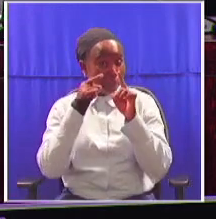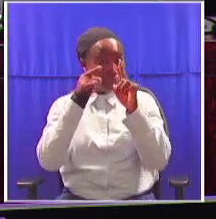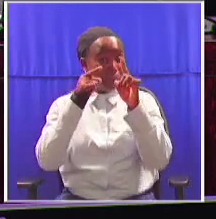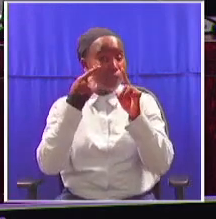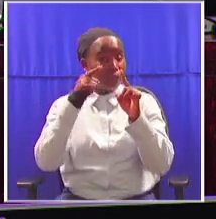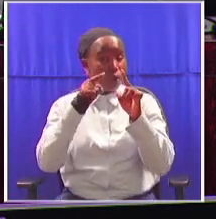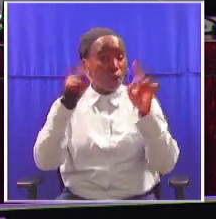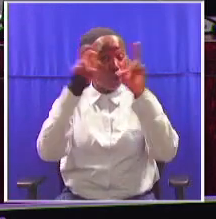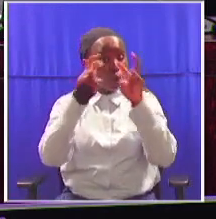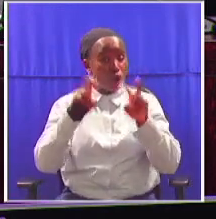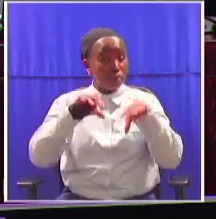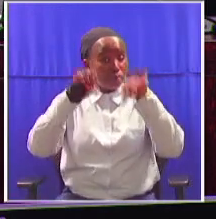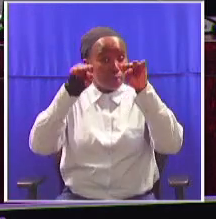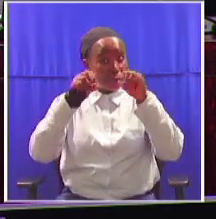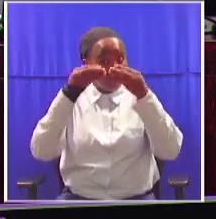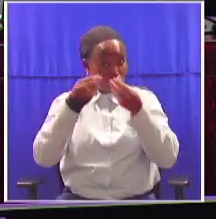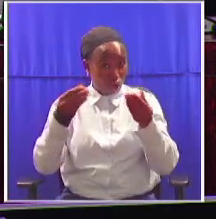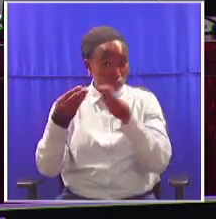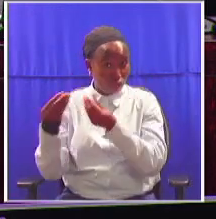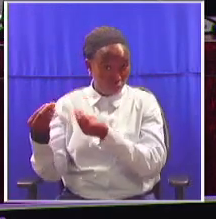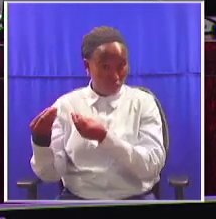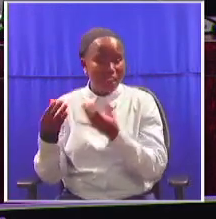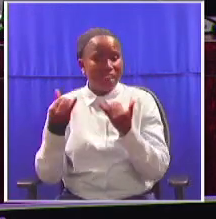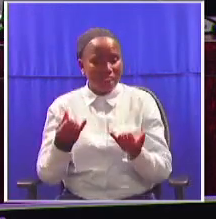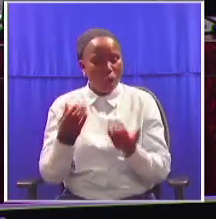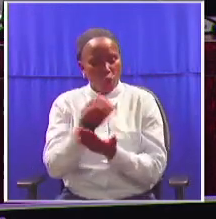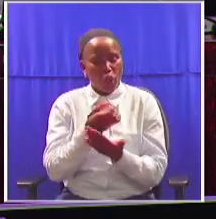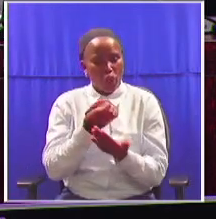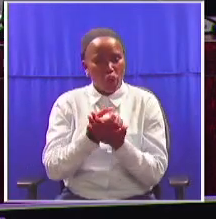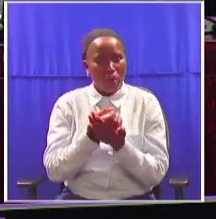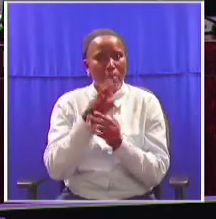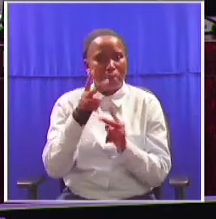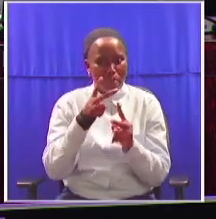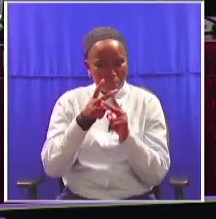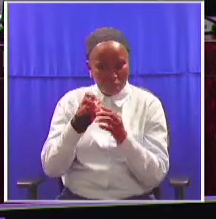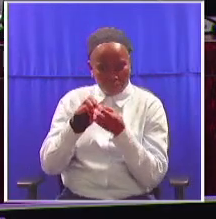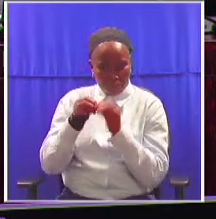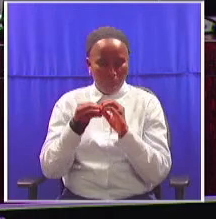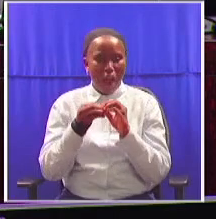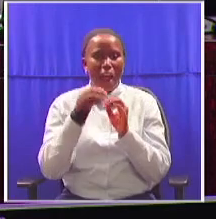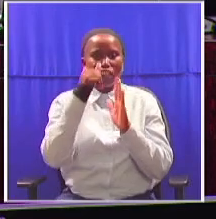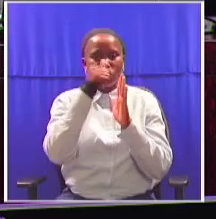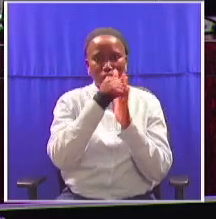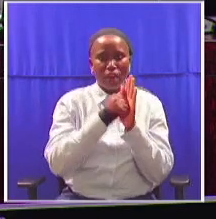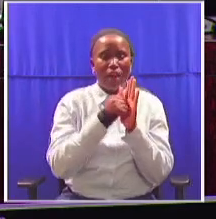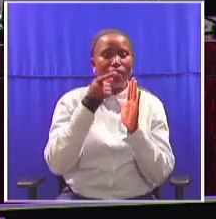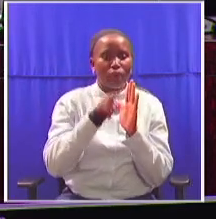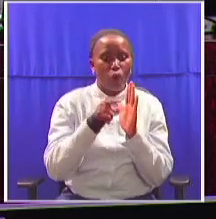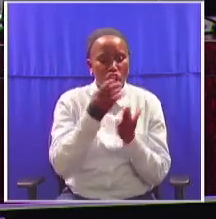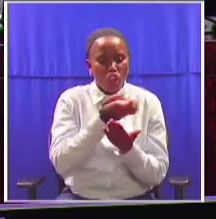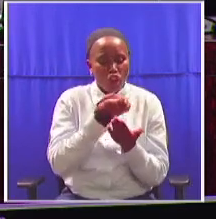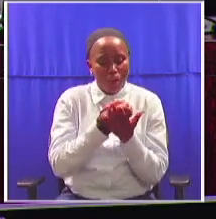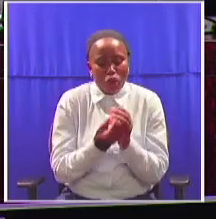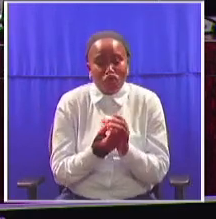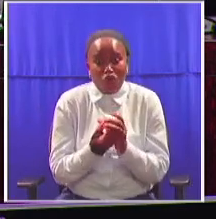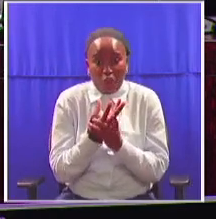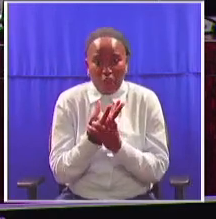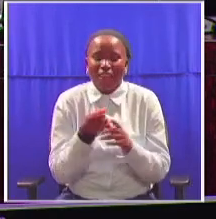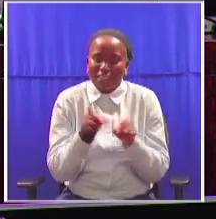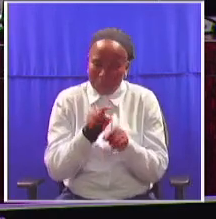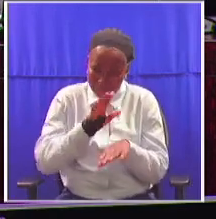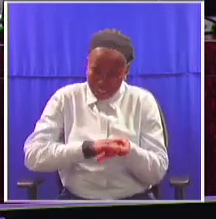are moving ahead with the economic reform agenda to revive economic growth and create jobs.